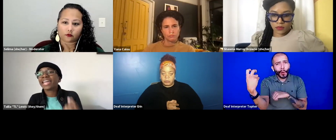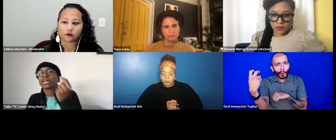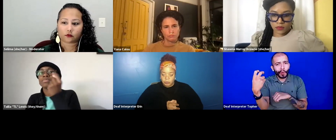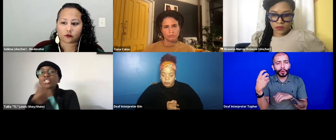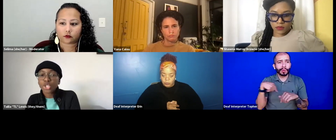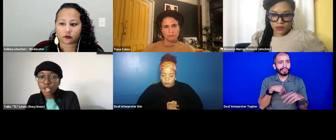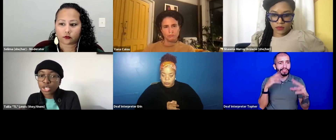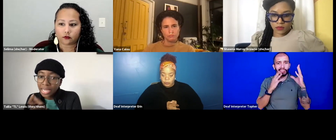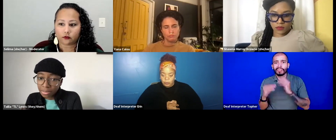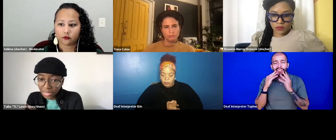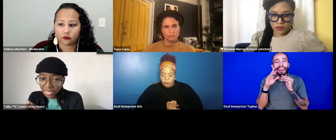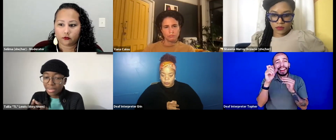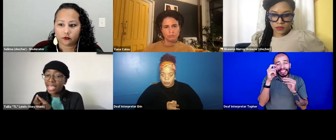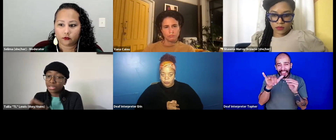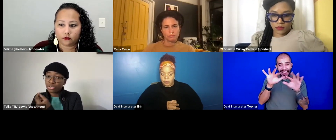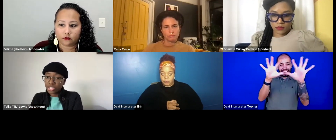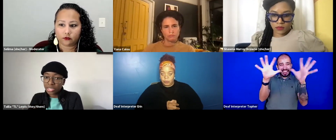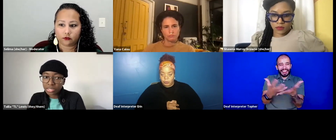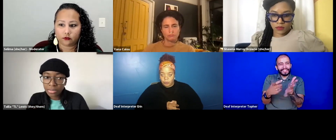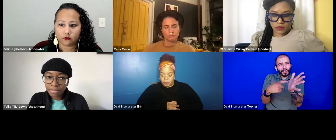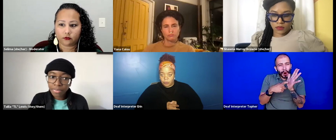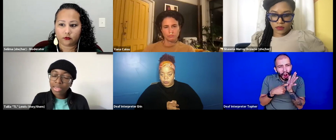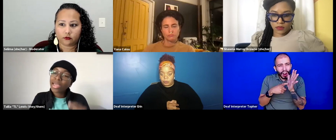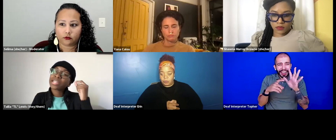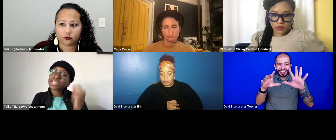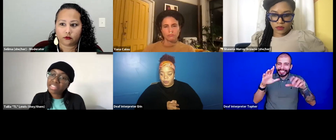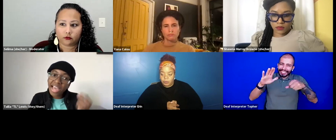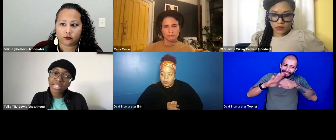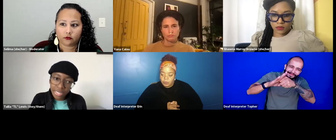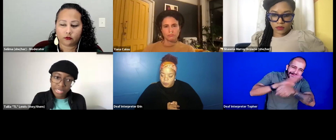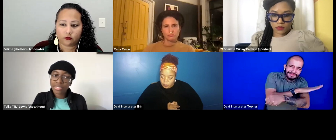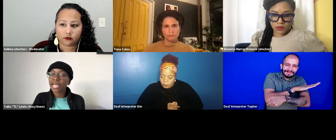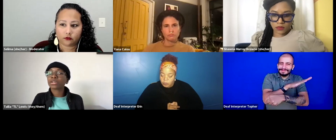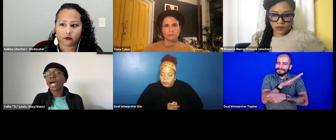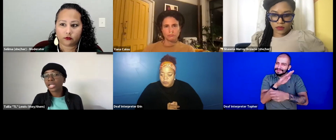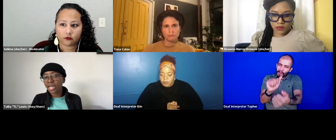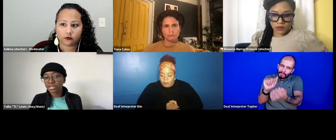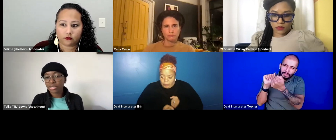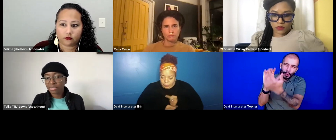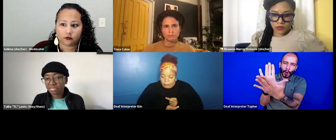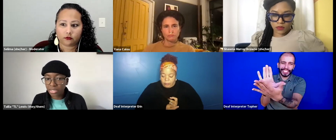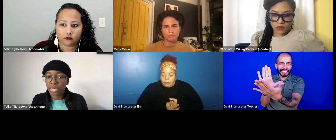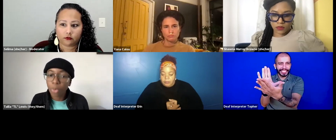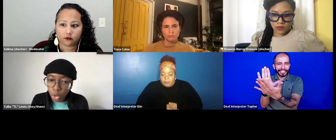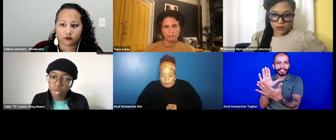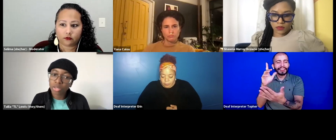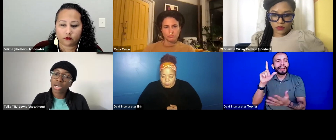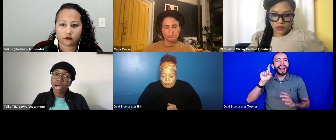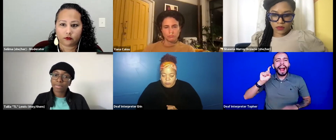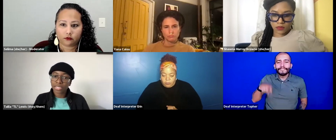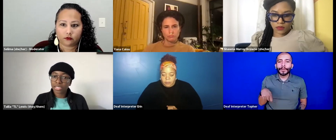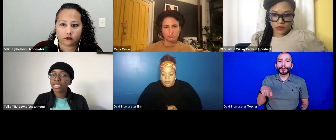commodify, and obscure ableism and eugenics. And to that end, settler colonizers have found an